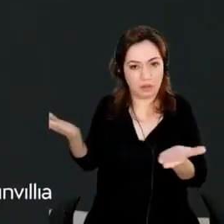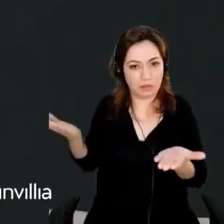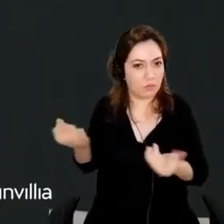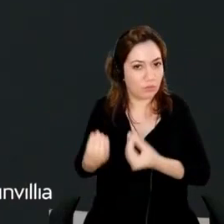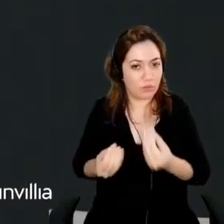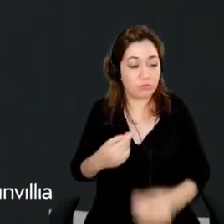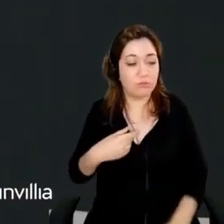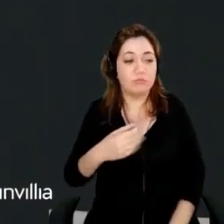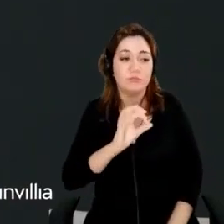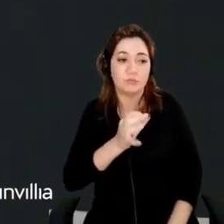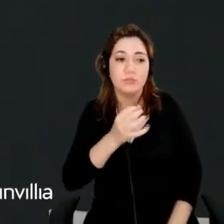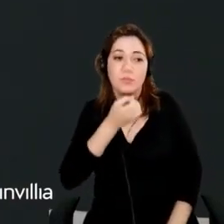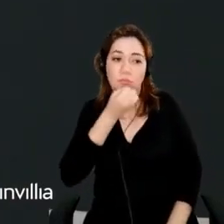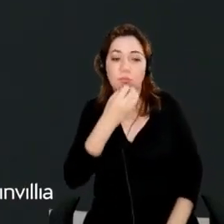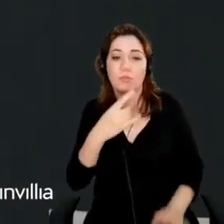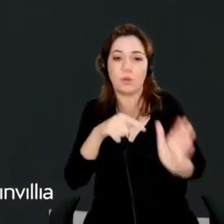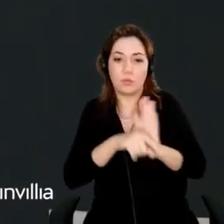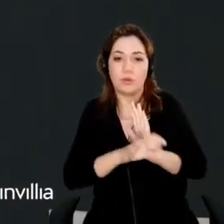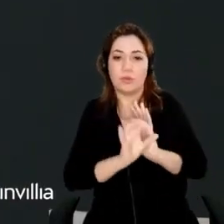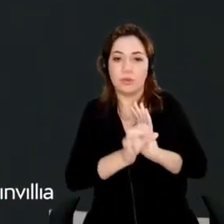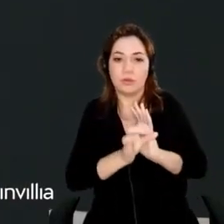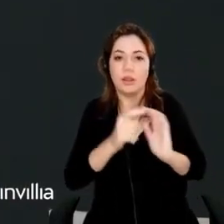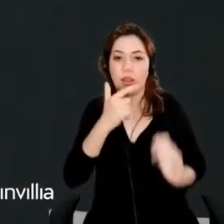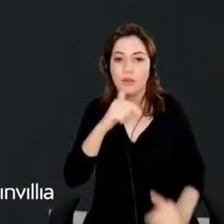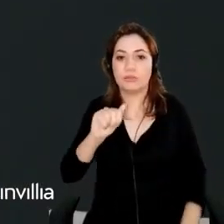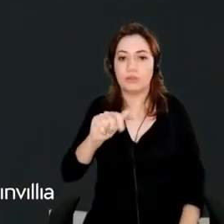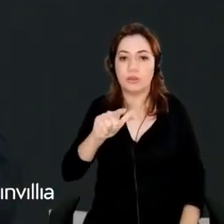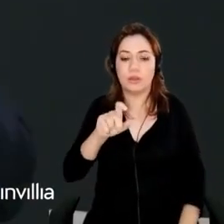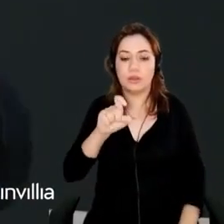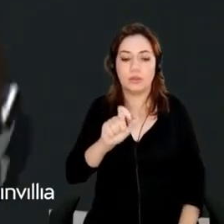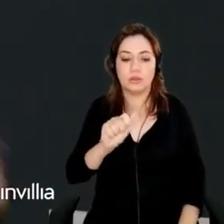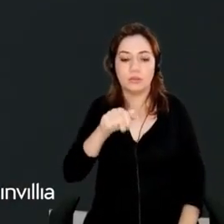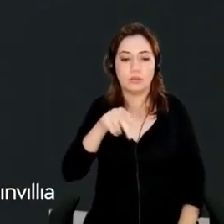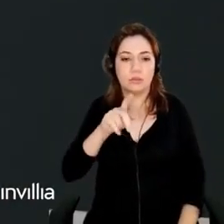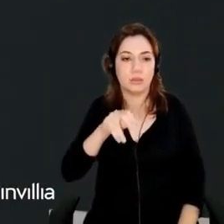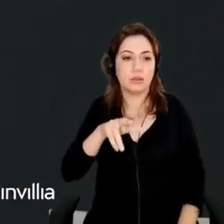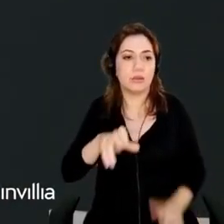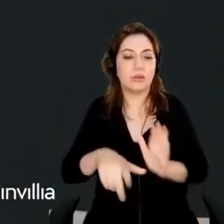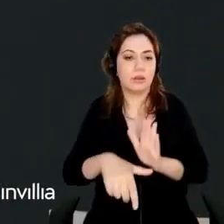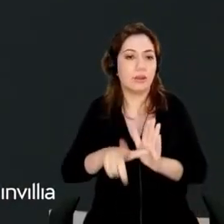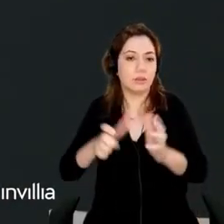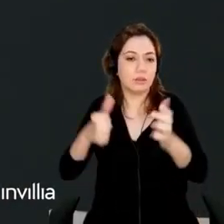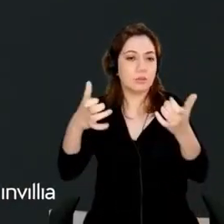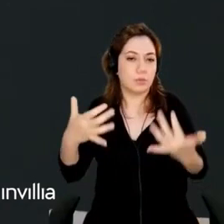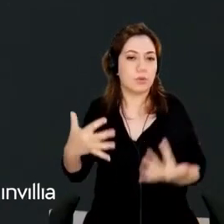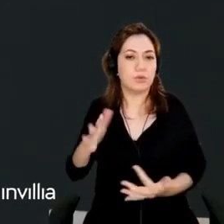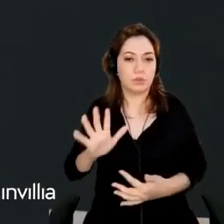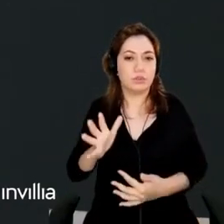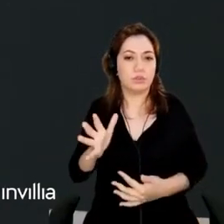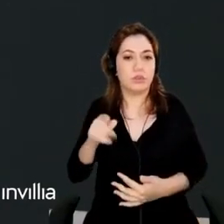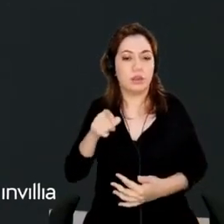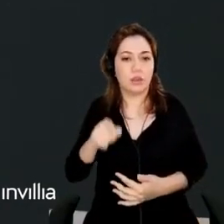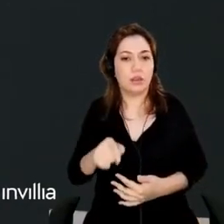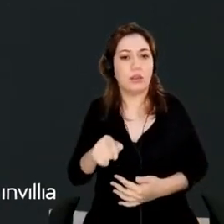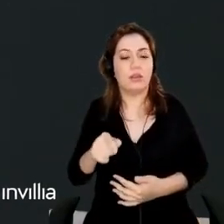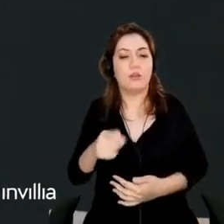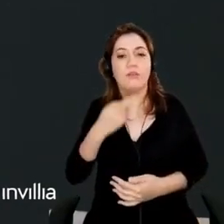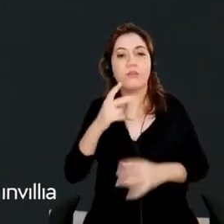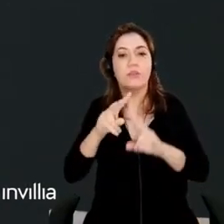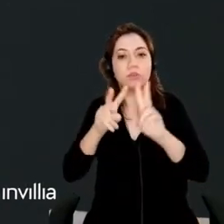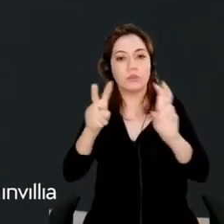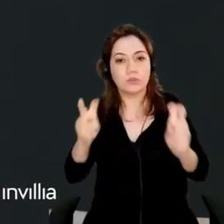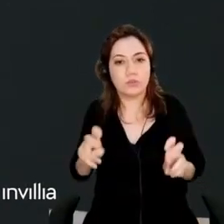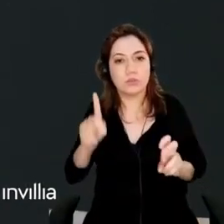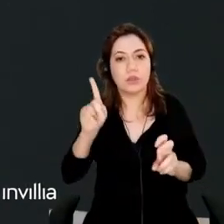think Alexander and Troy touched on that earlier, where they were talking about the, you know, the level of consumption that a lot of